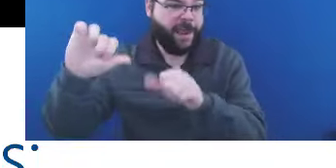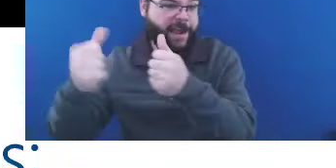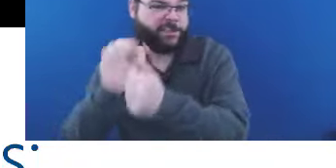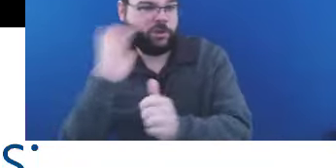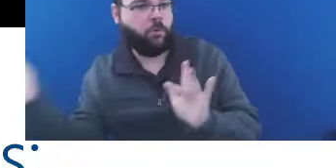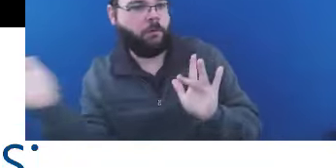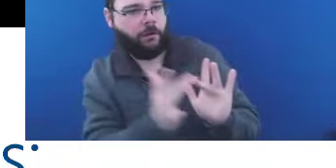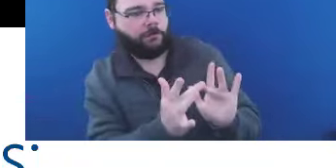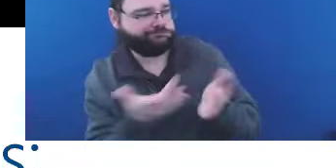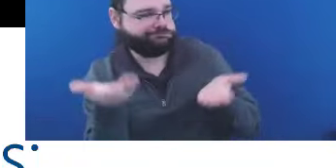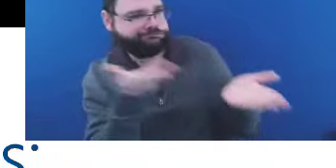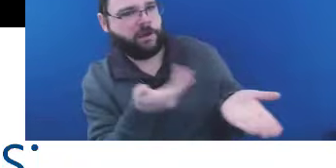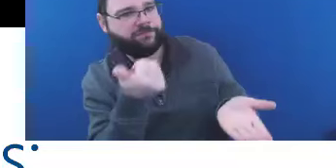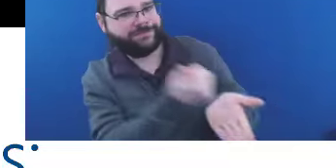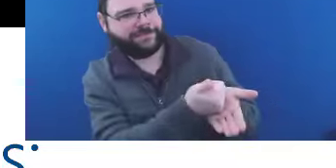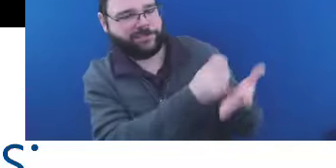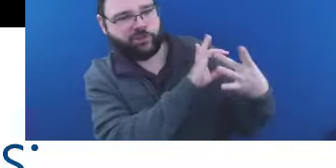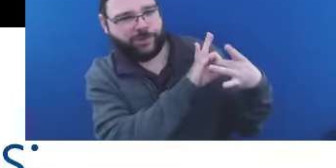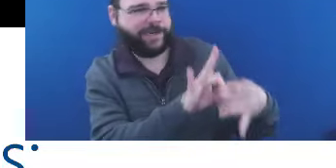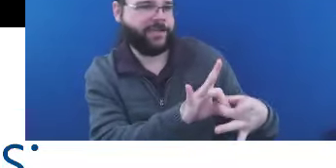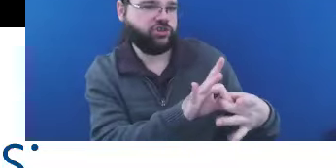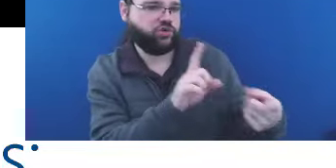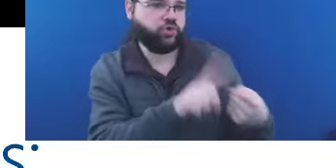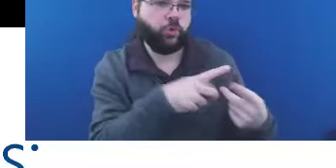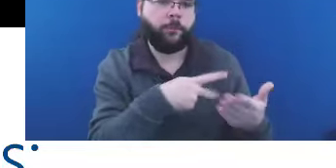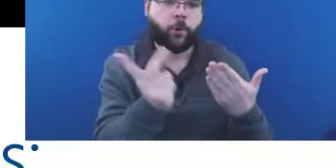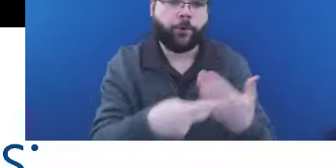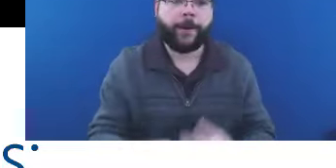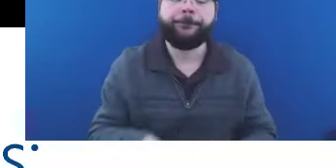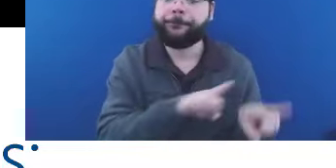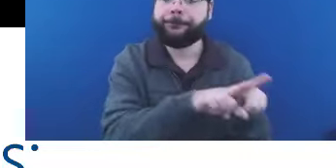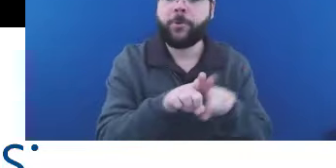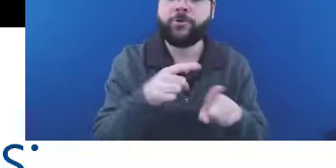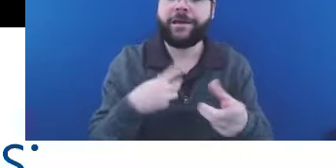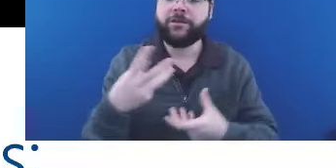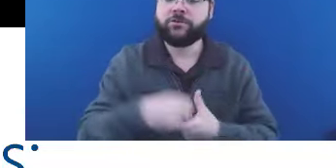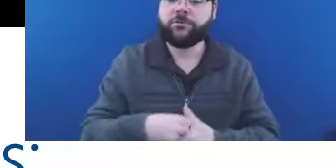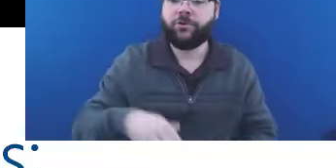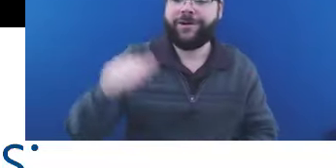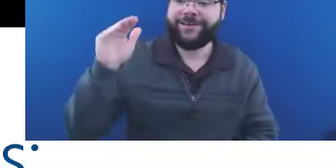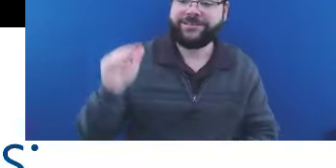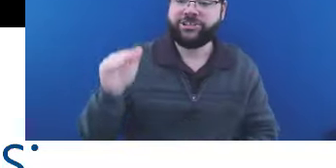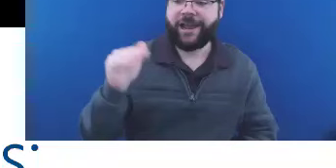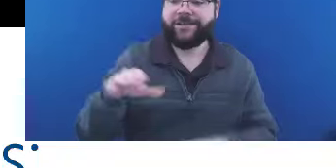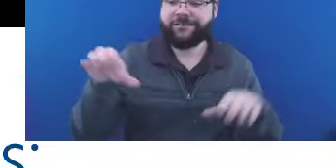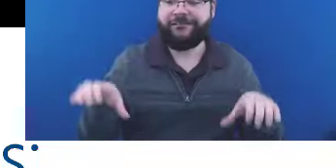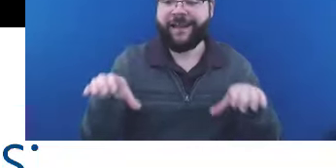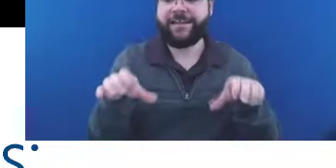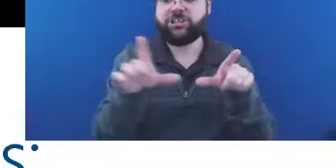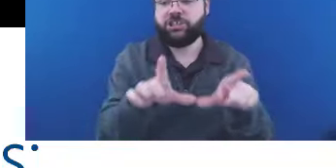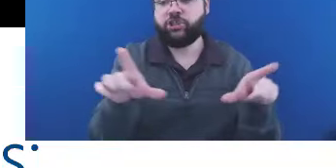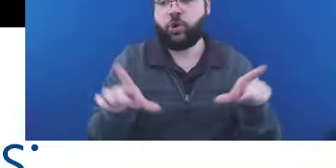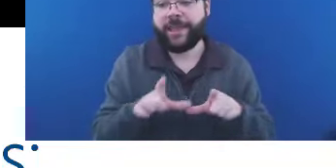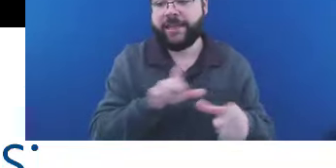and offer assistance to connection to a program. I've also included Child Action's location and